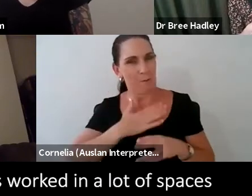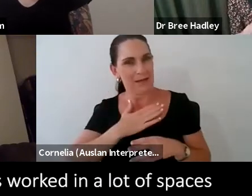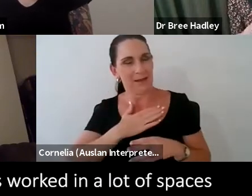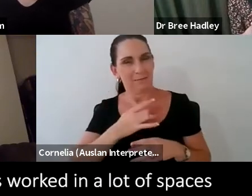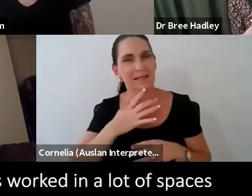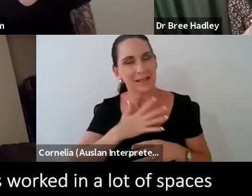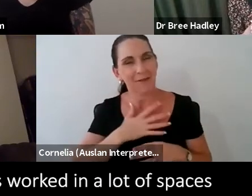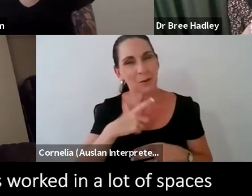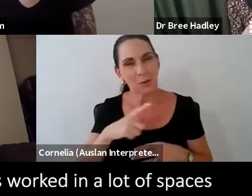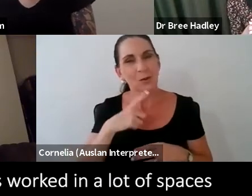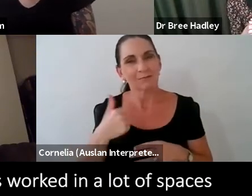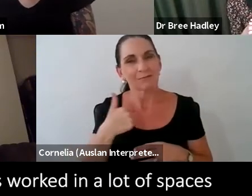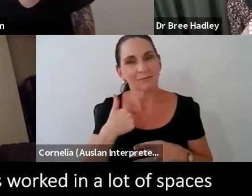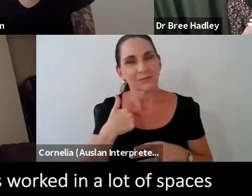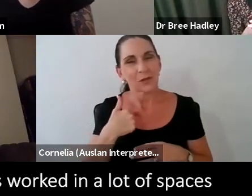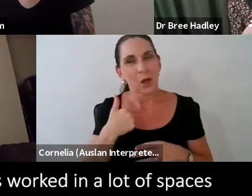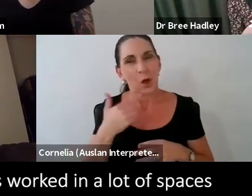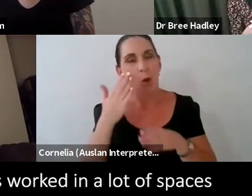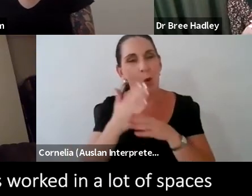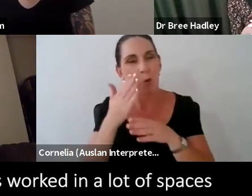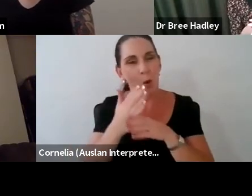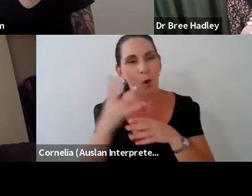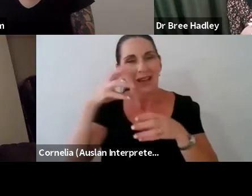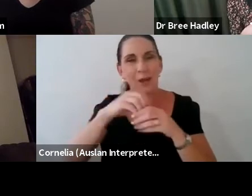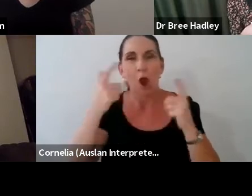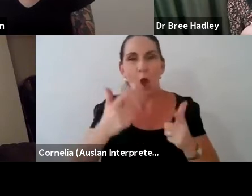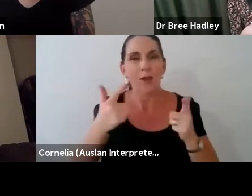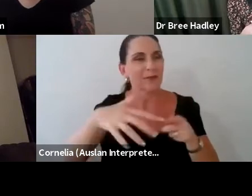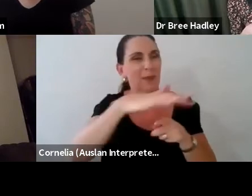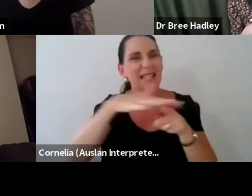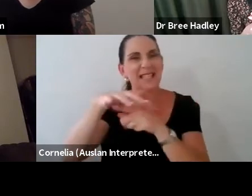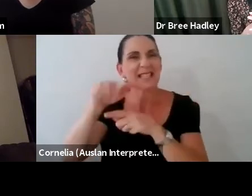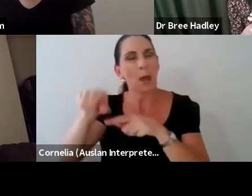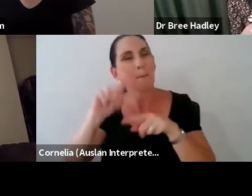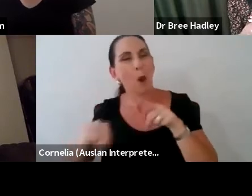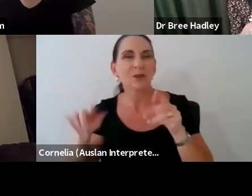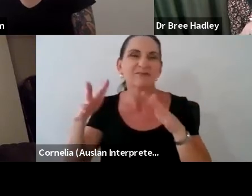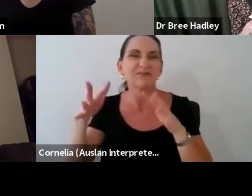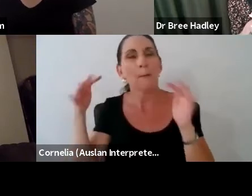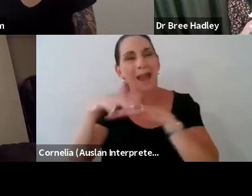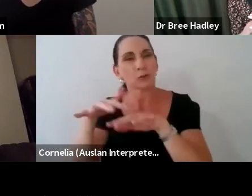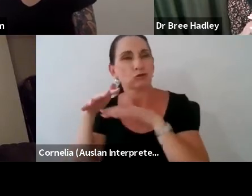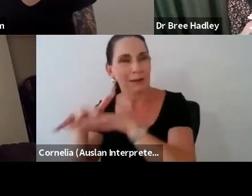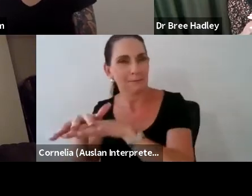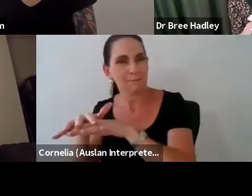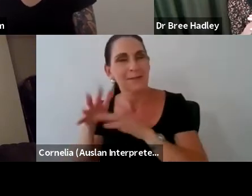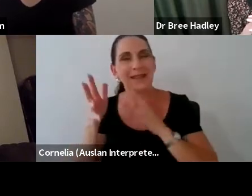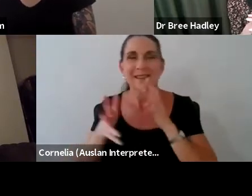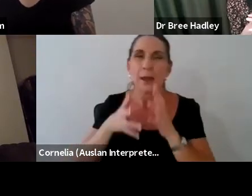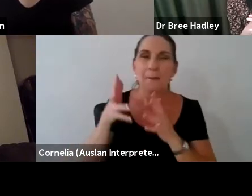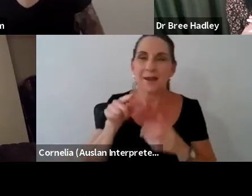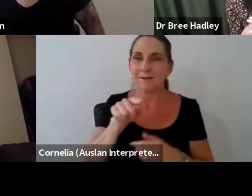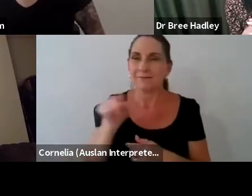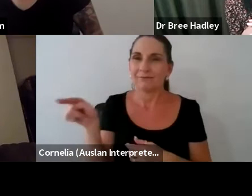worked in a lot of spaces that are more mainstream. And there's a resonance there of not